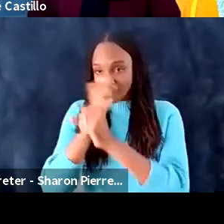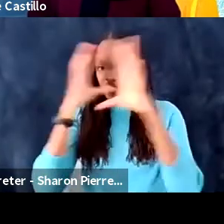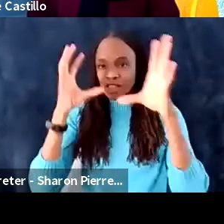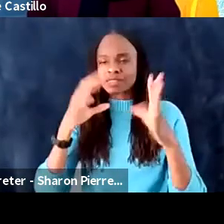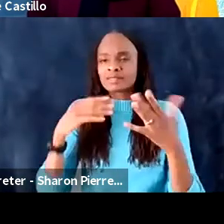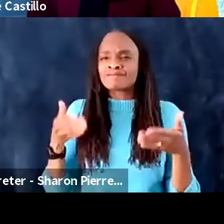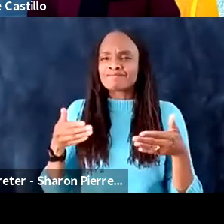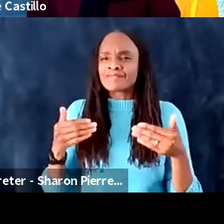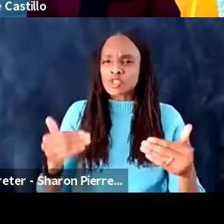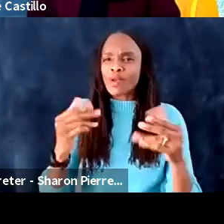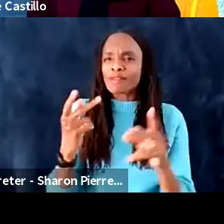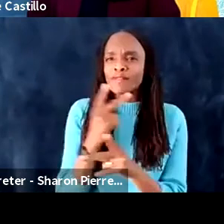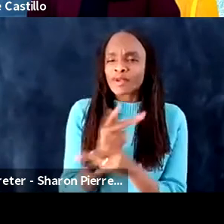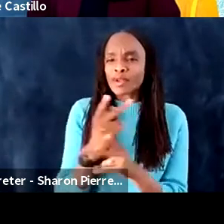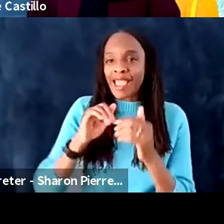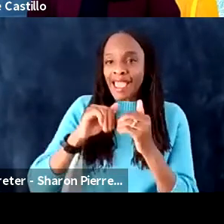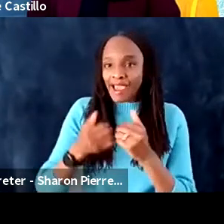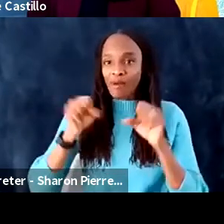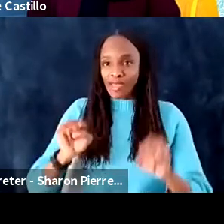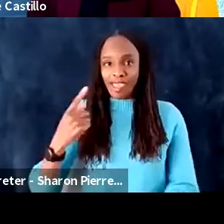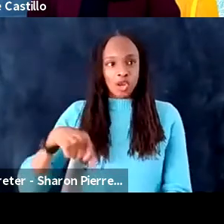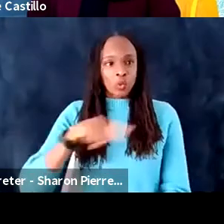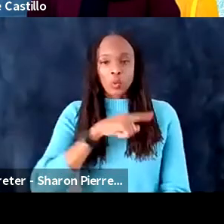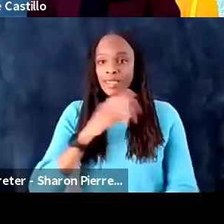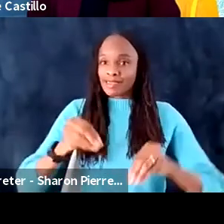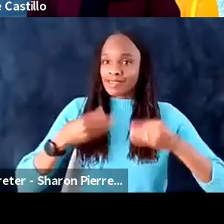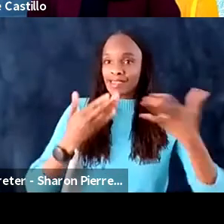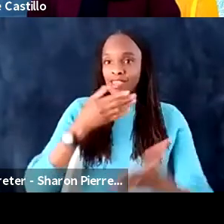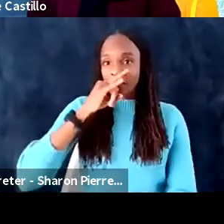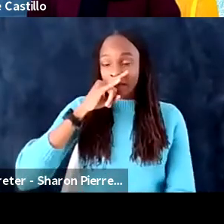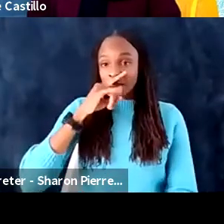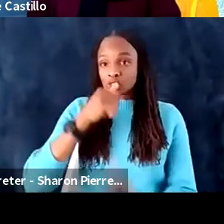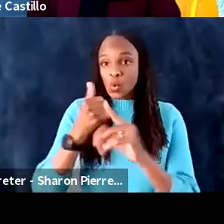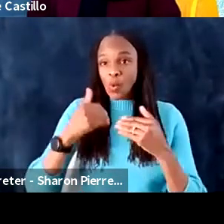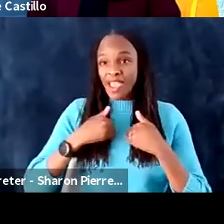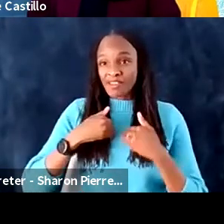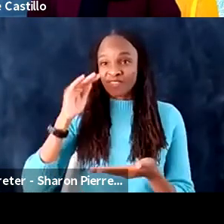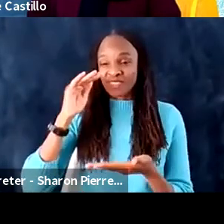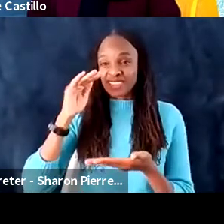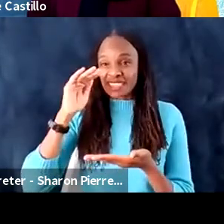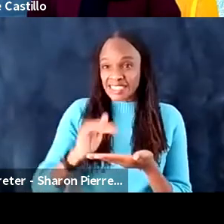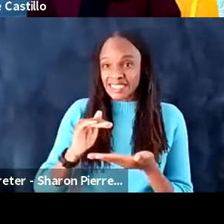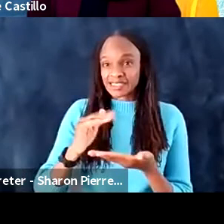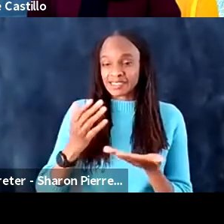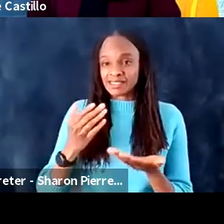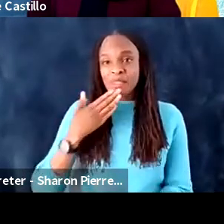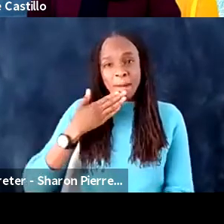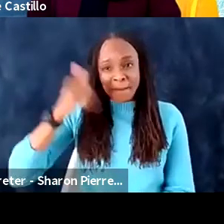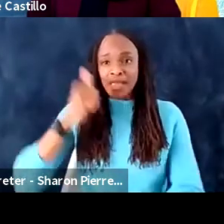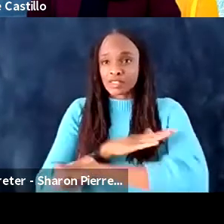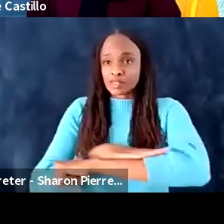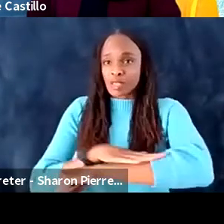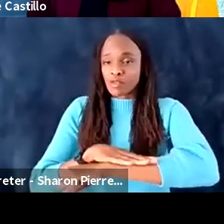figure out how we can give kids who have the least the best platforms. Let's work with the